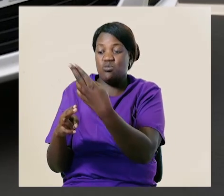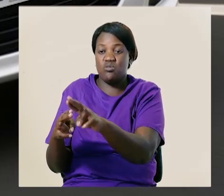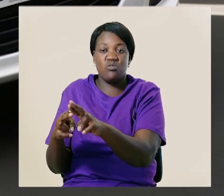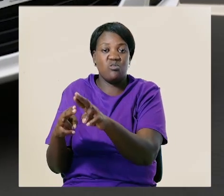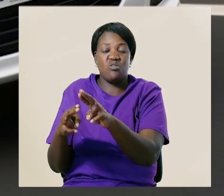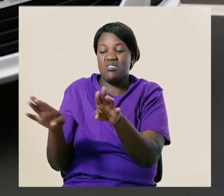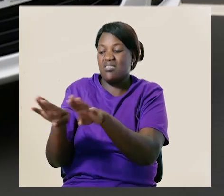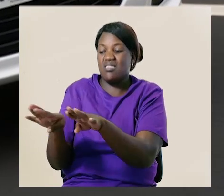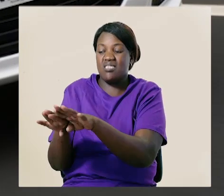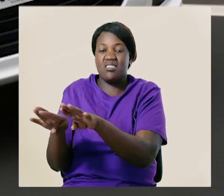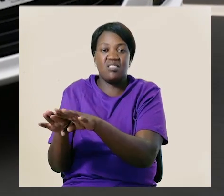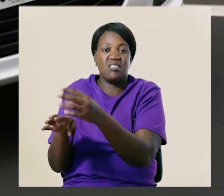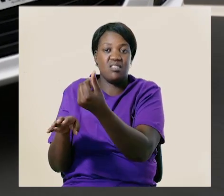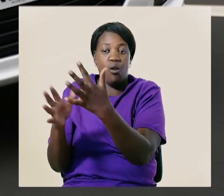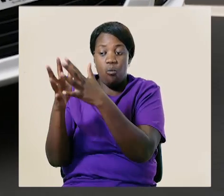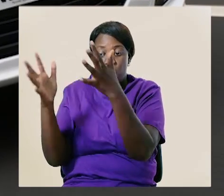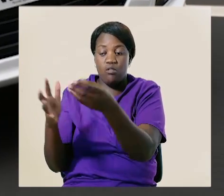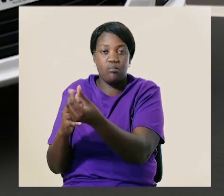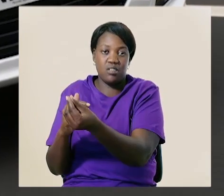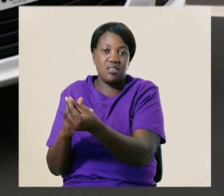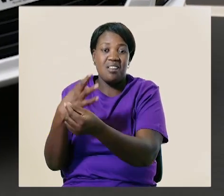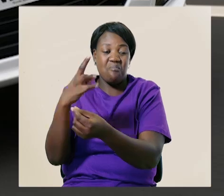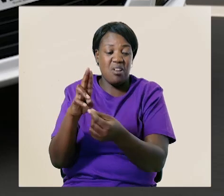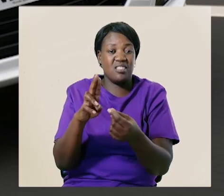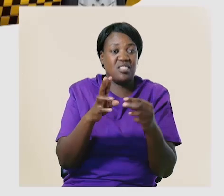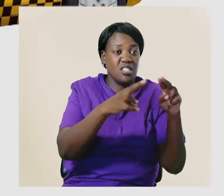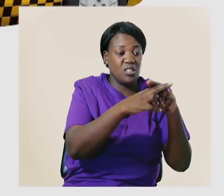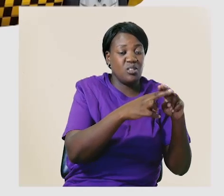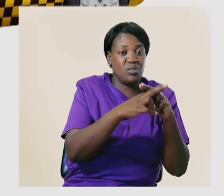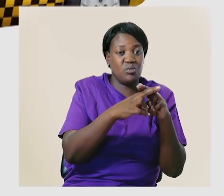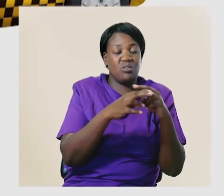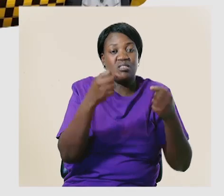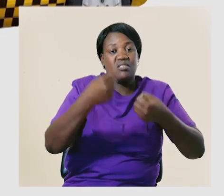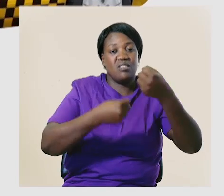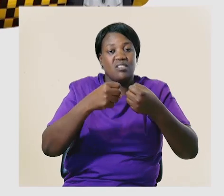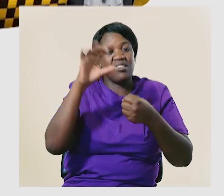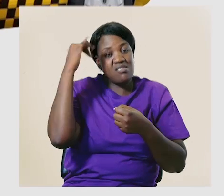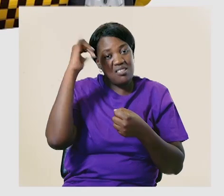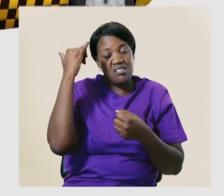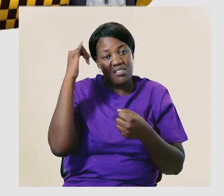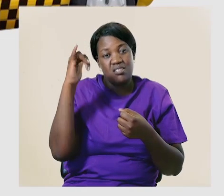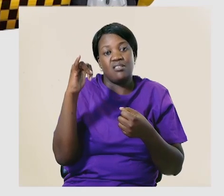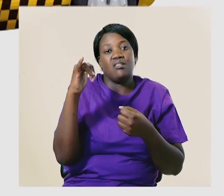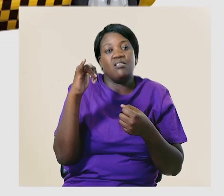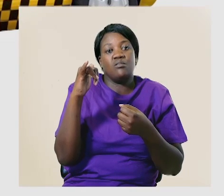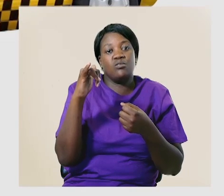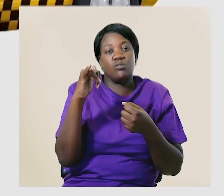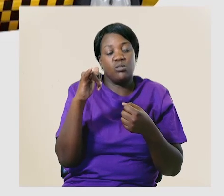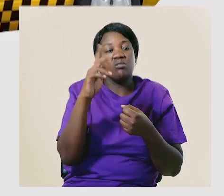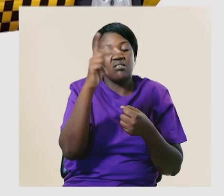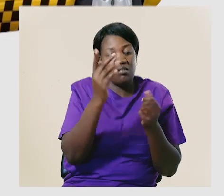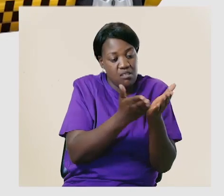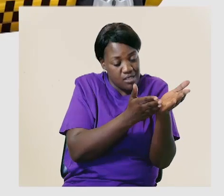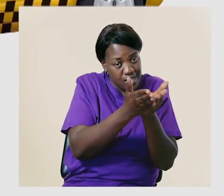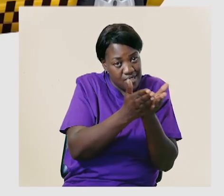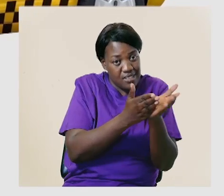making any money from the car. But if you use the car as a taxi, then you are using it to provide a